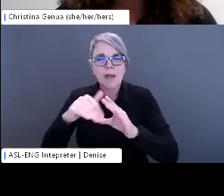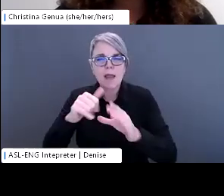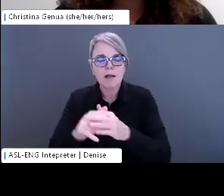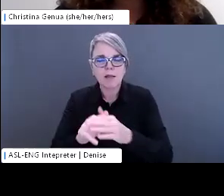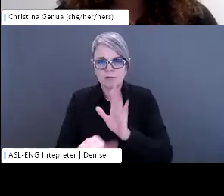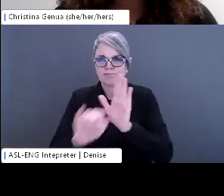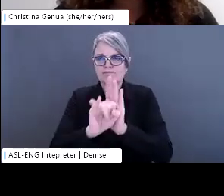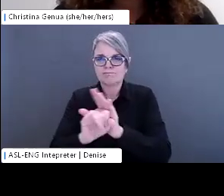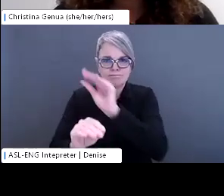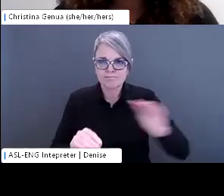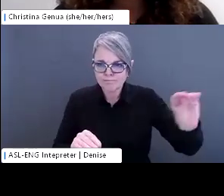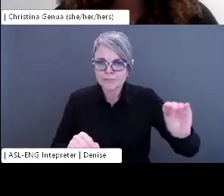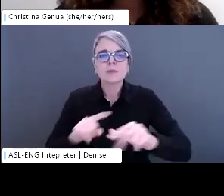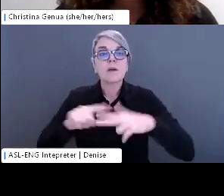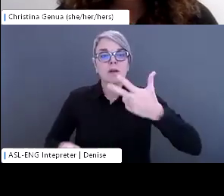scams.